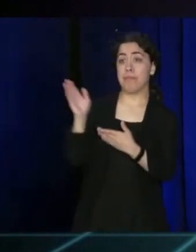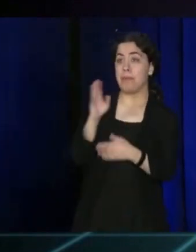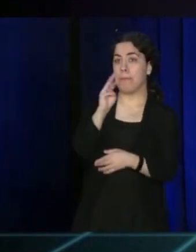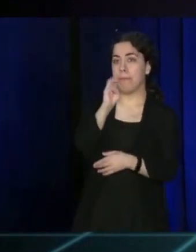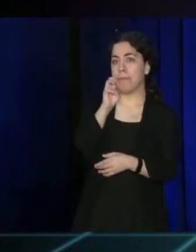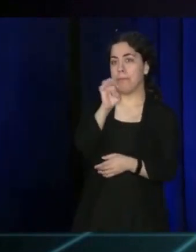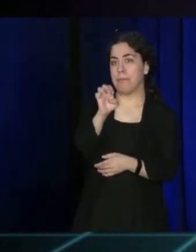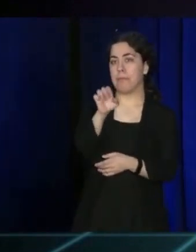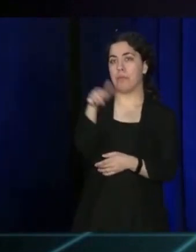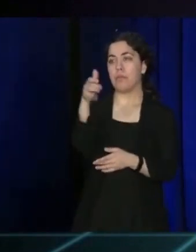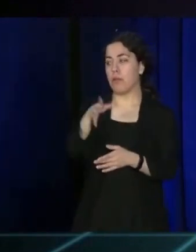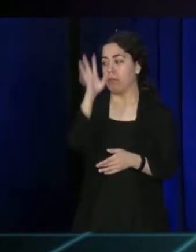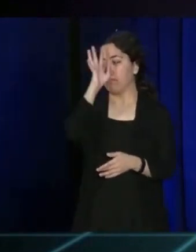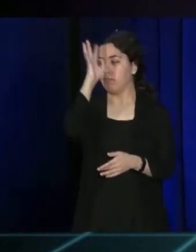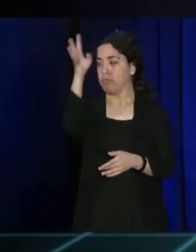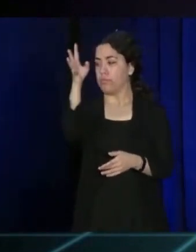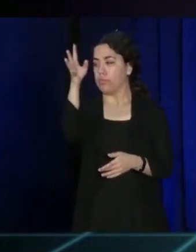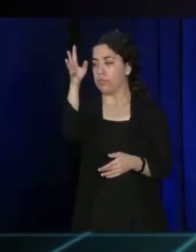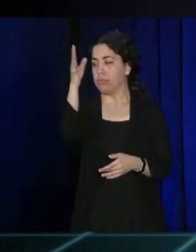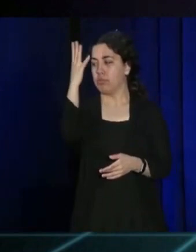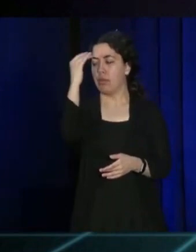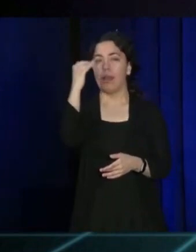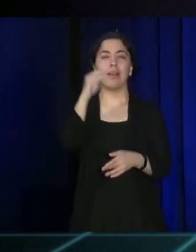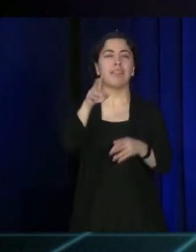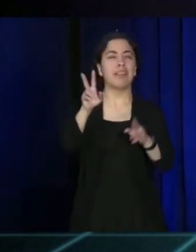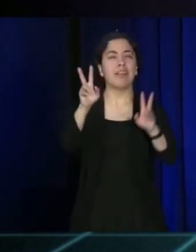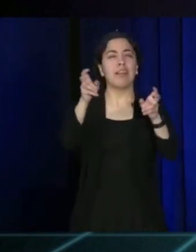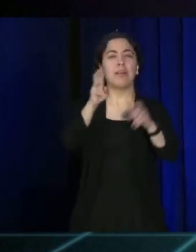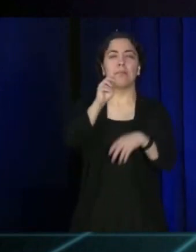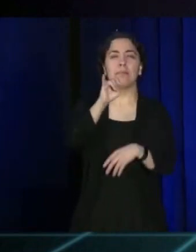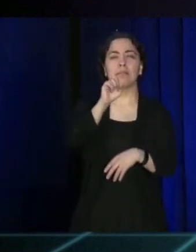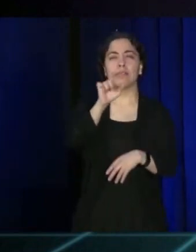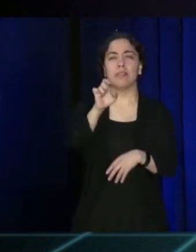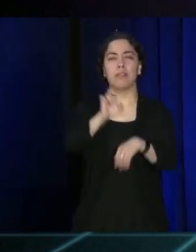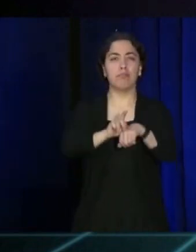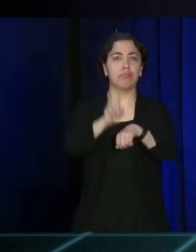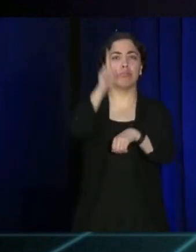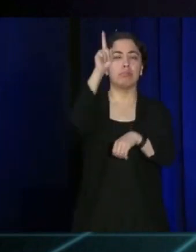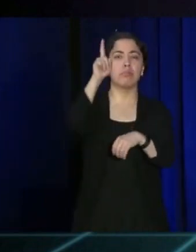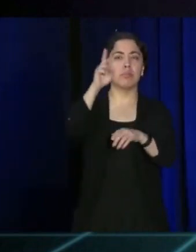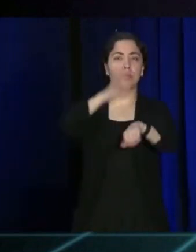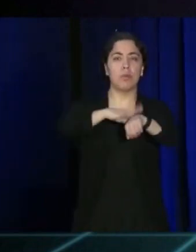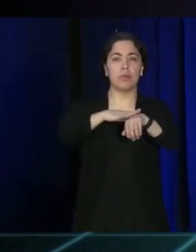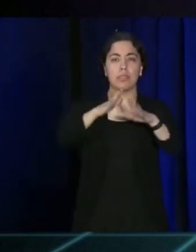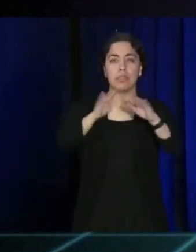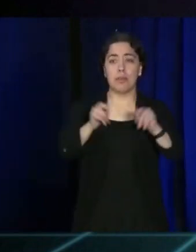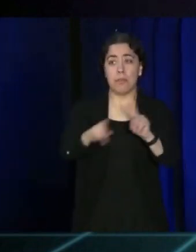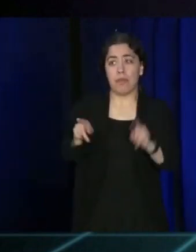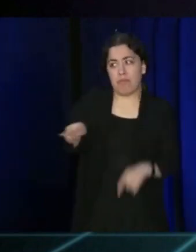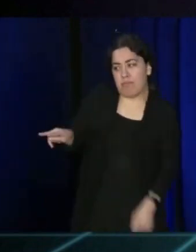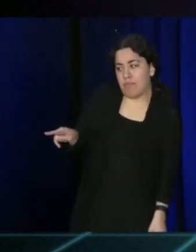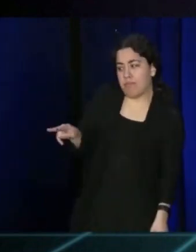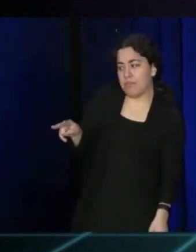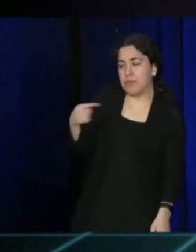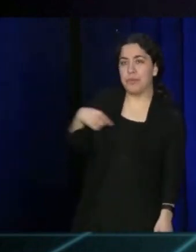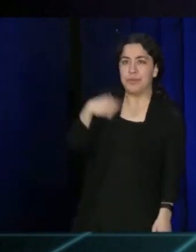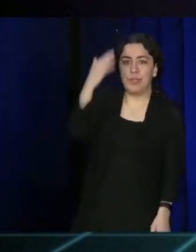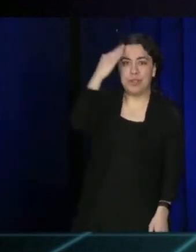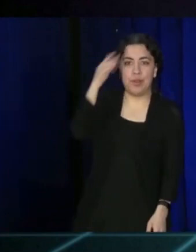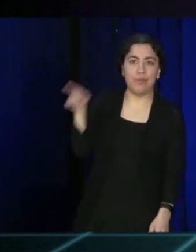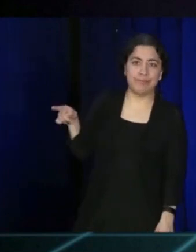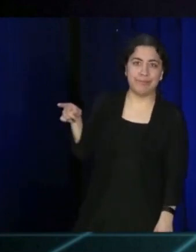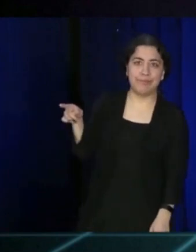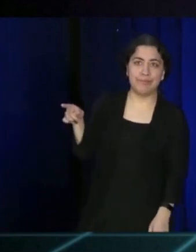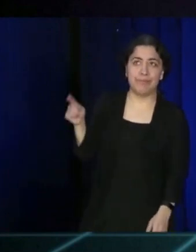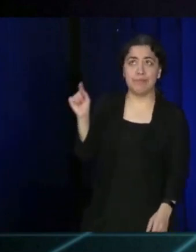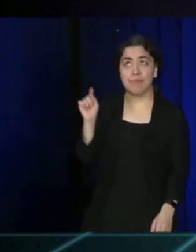of the missile warning system, but it represents something that we all are familiar with. And